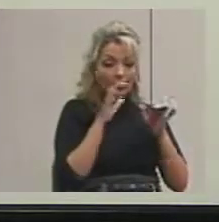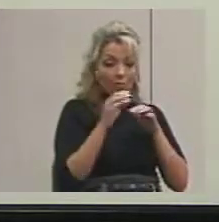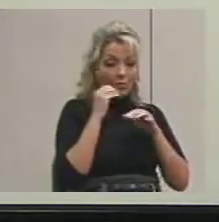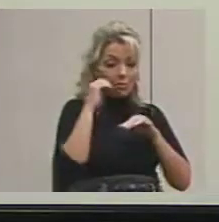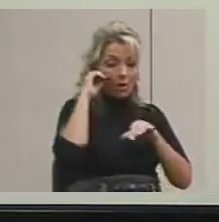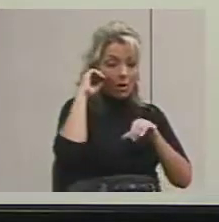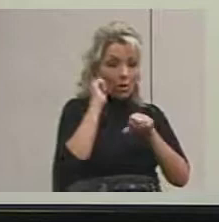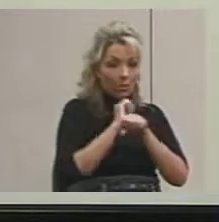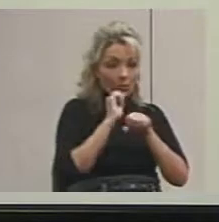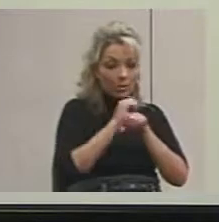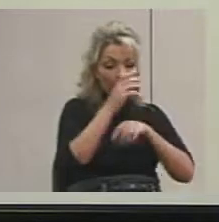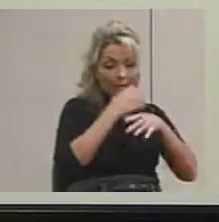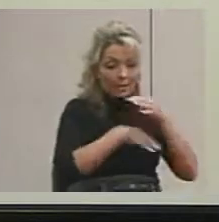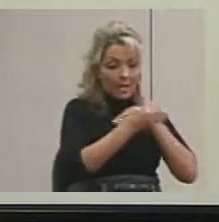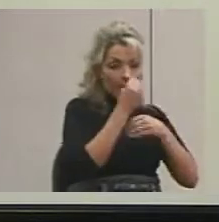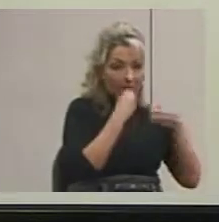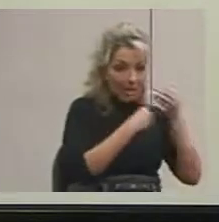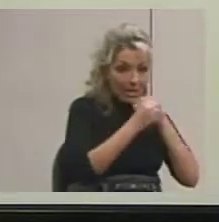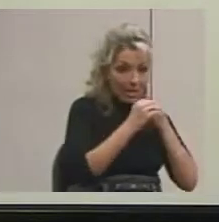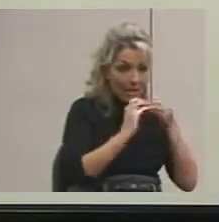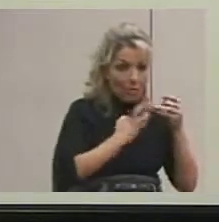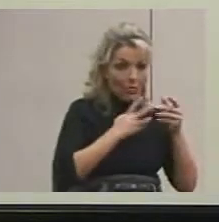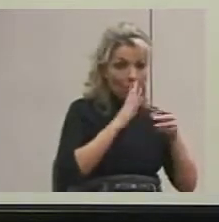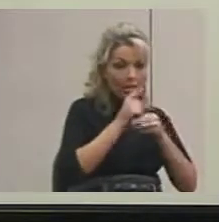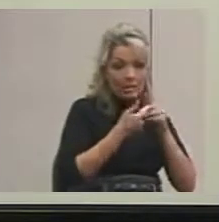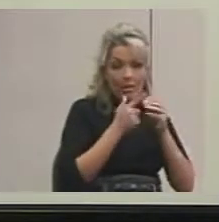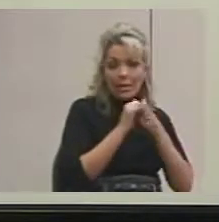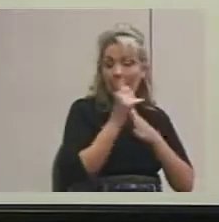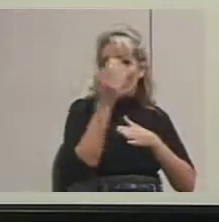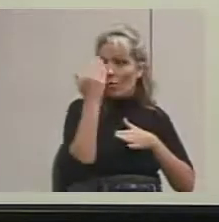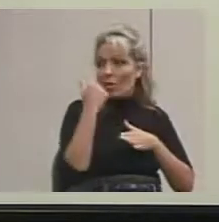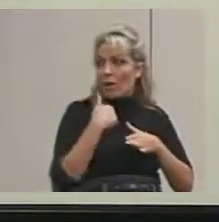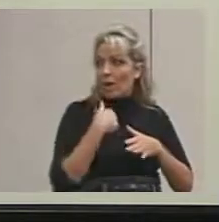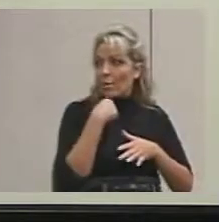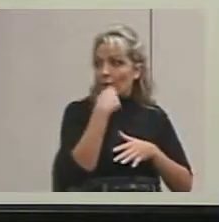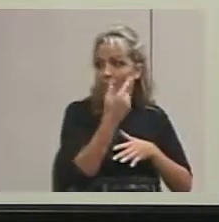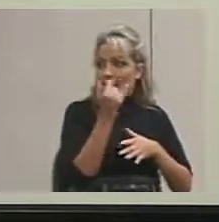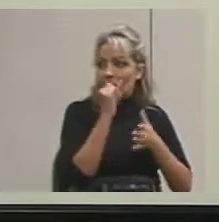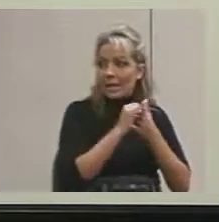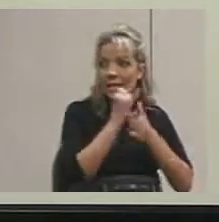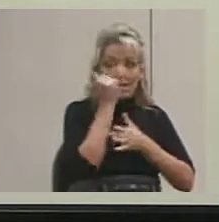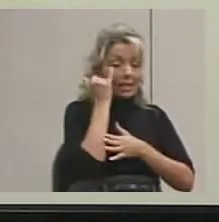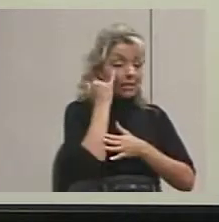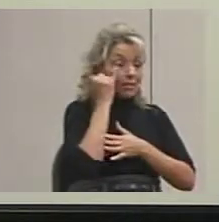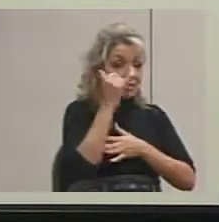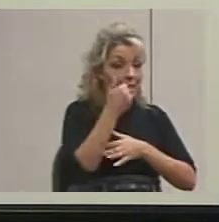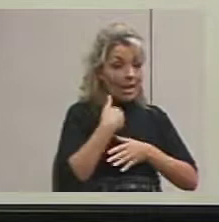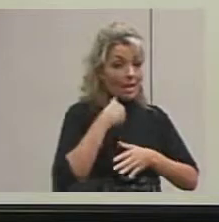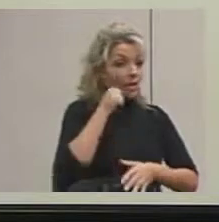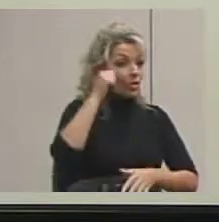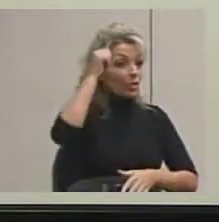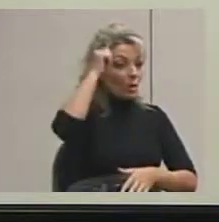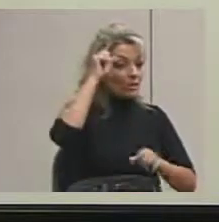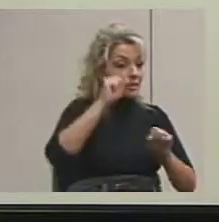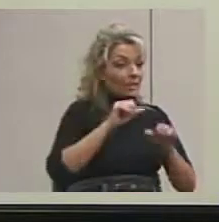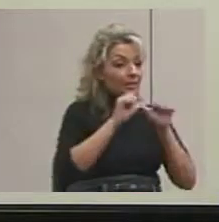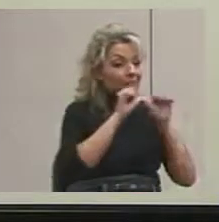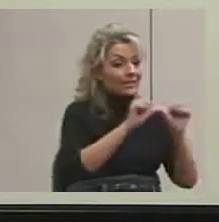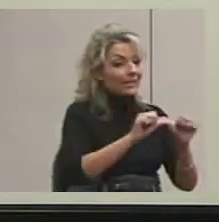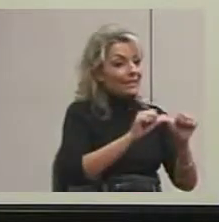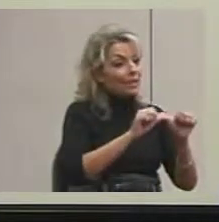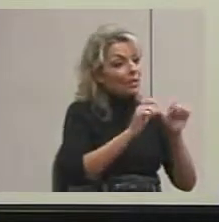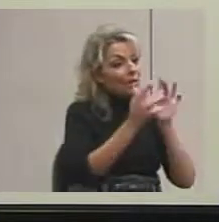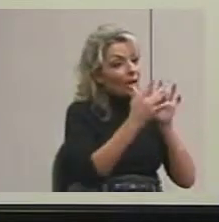talked about not being a good thing. So I was just thinking that if there was an adult that he could make contact with